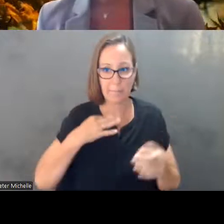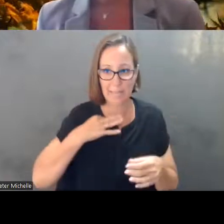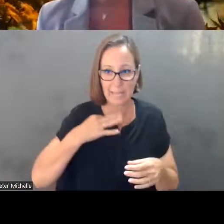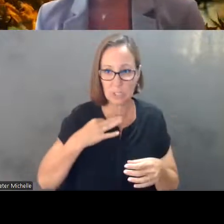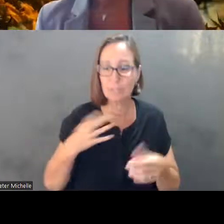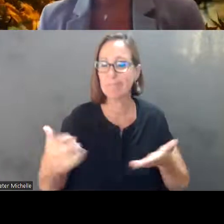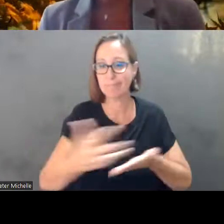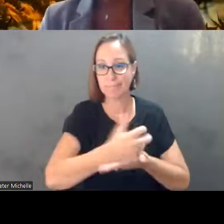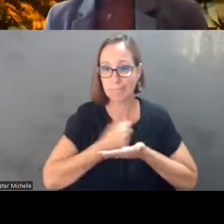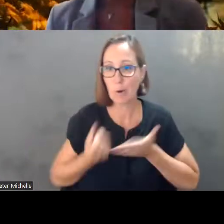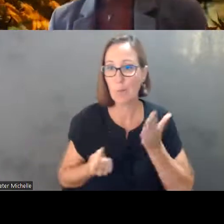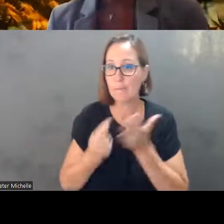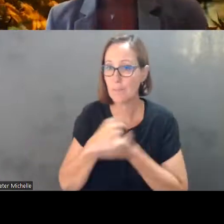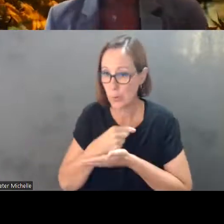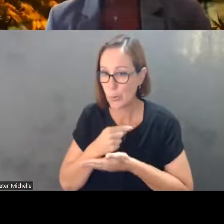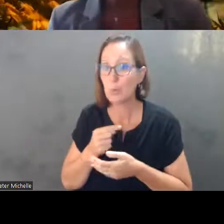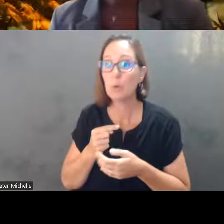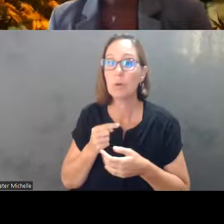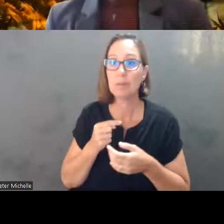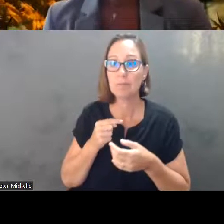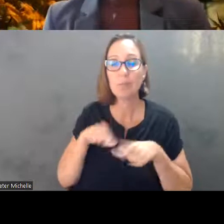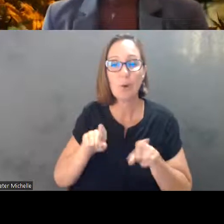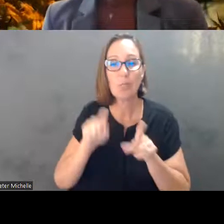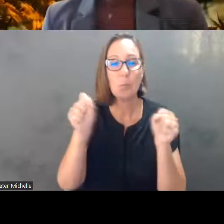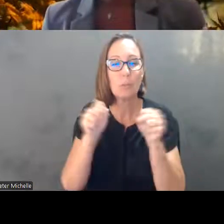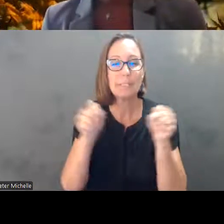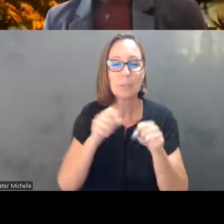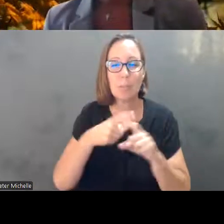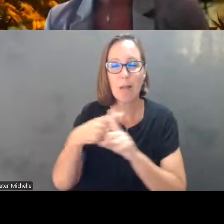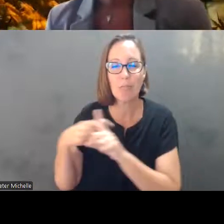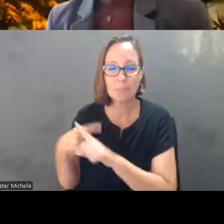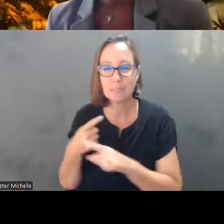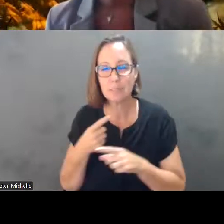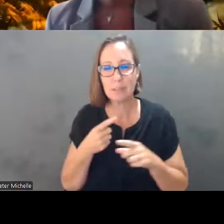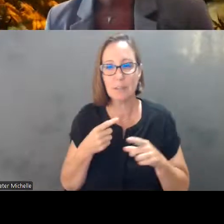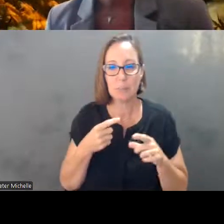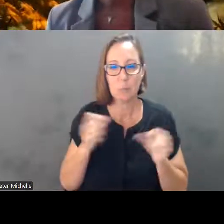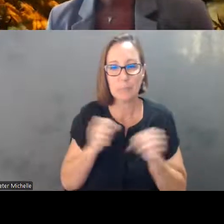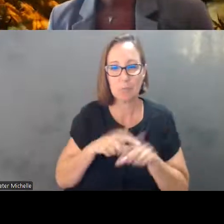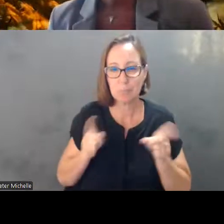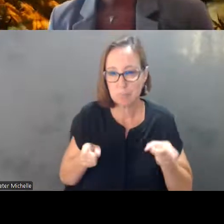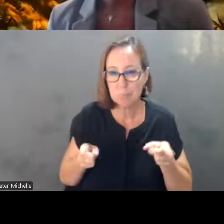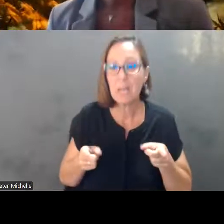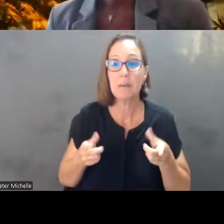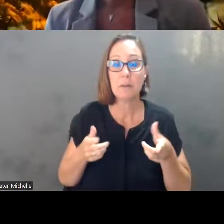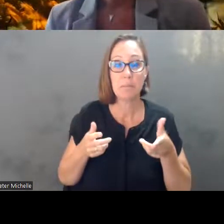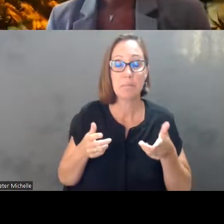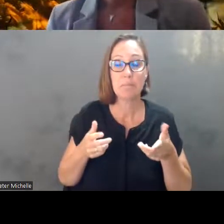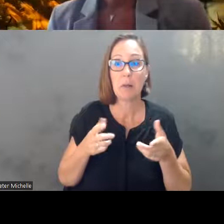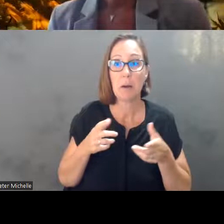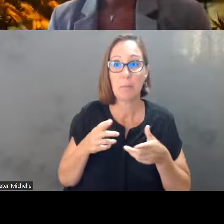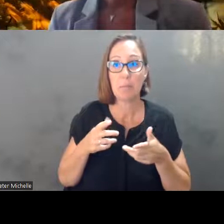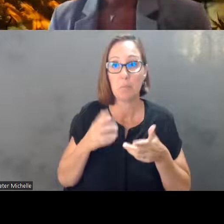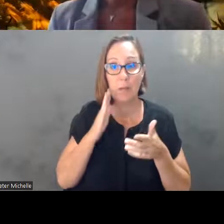those over the winter, and then the plan is to then launch the program, the